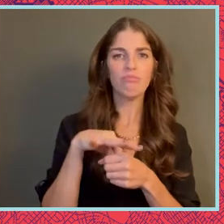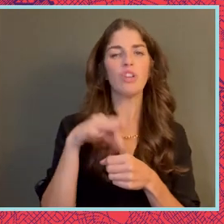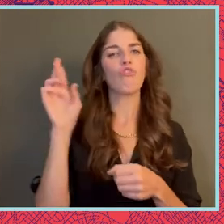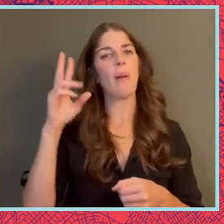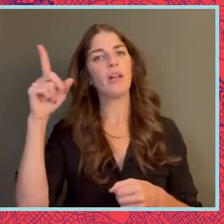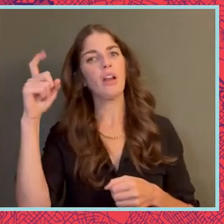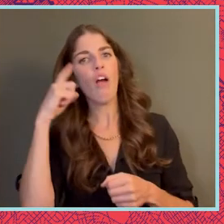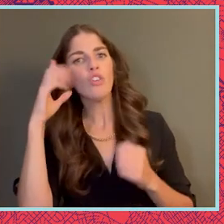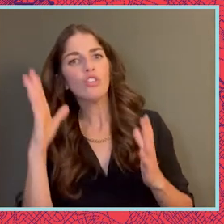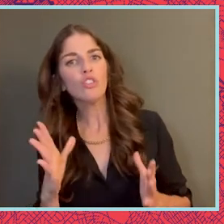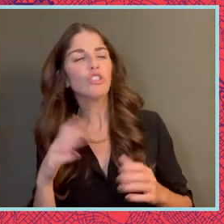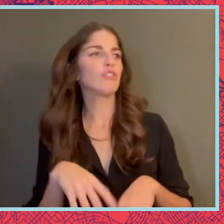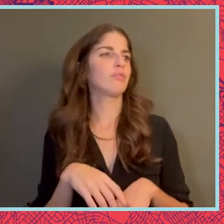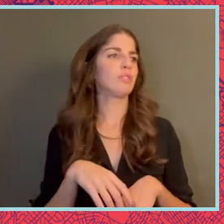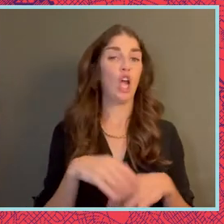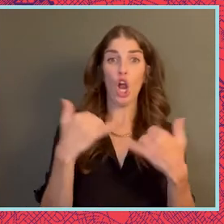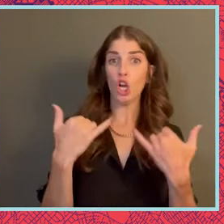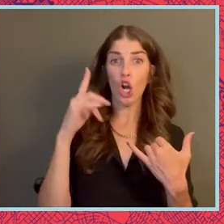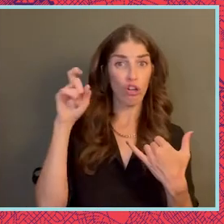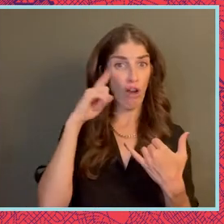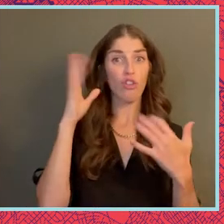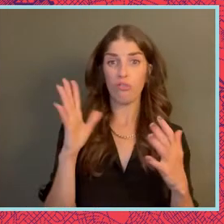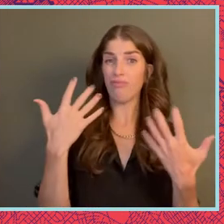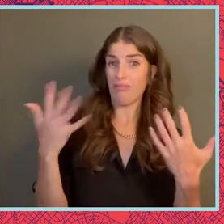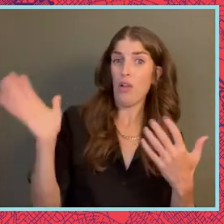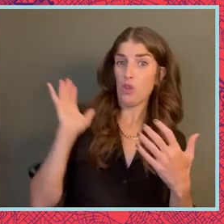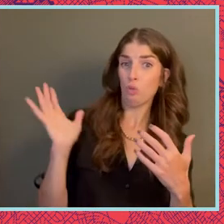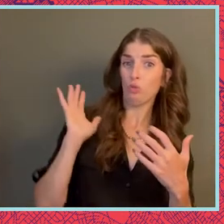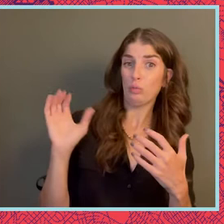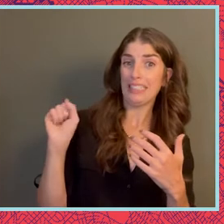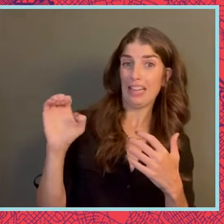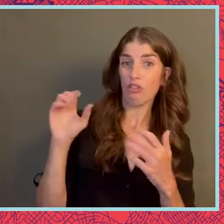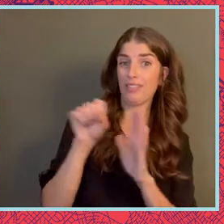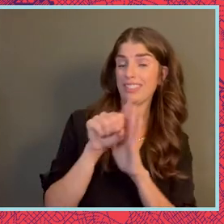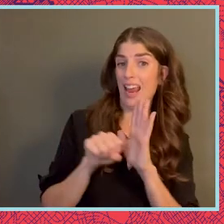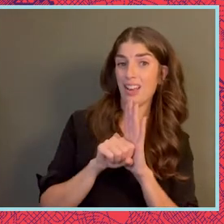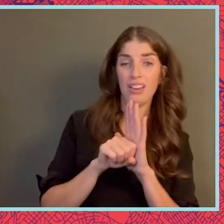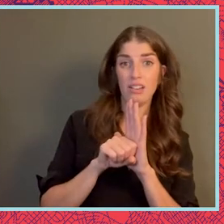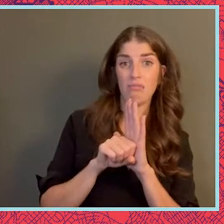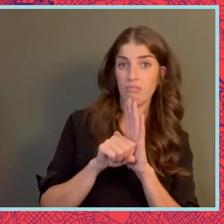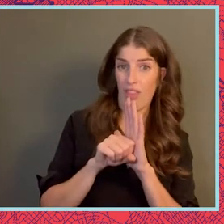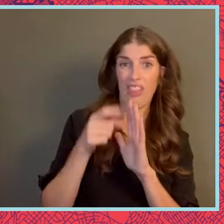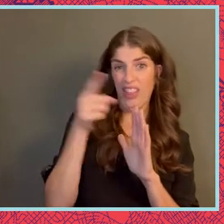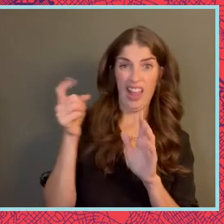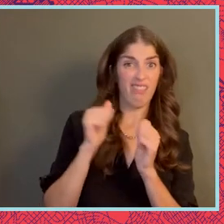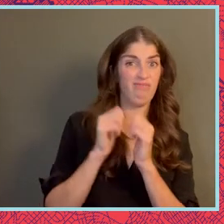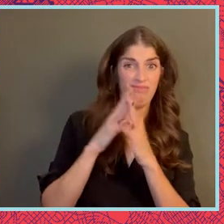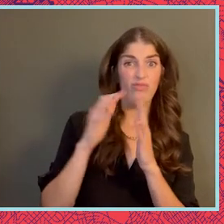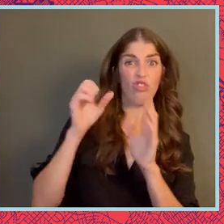the governor, our current governor had also been Secretary of State for 8 years. There's not been a Democrat,